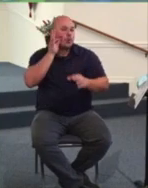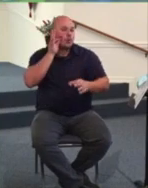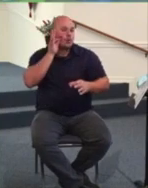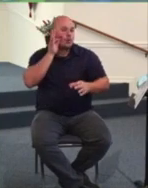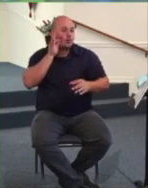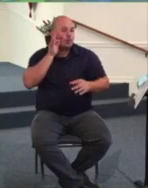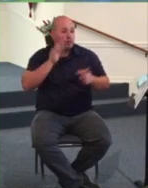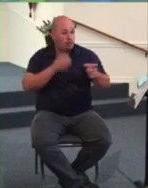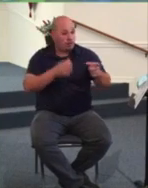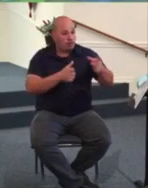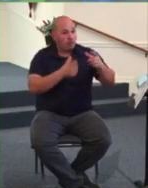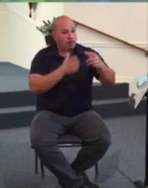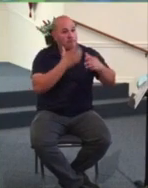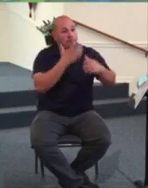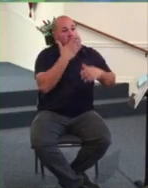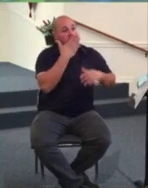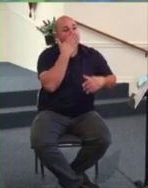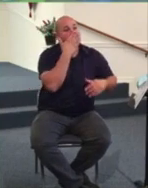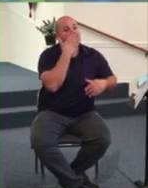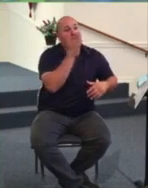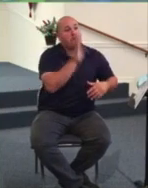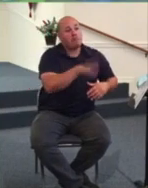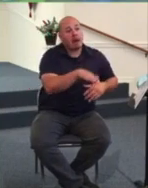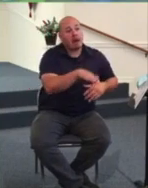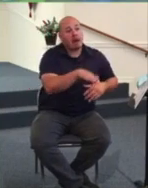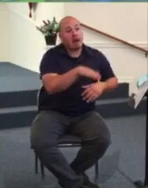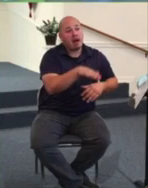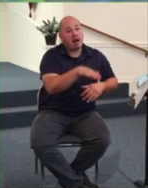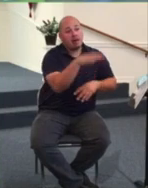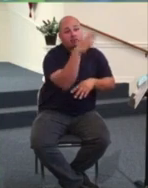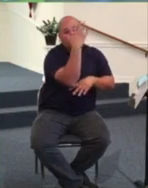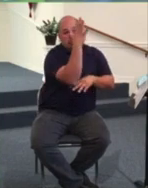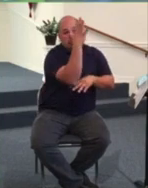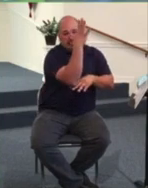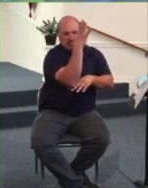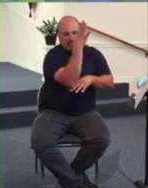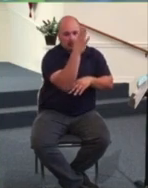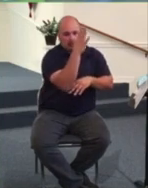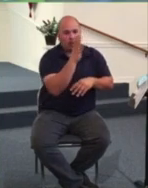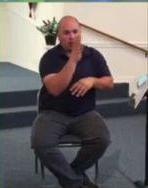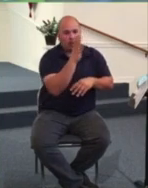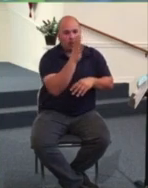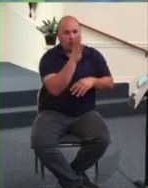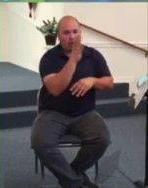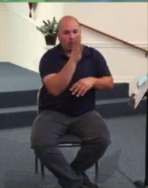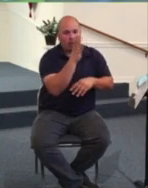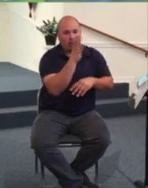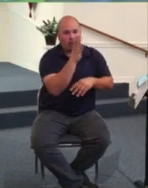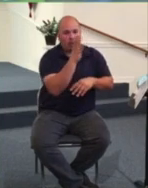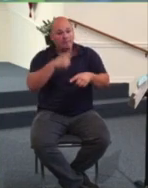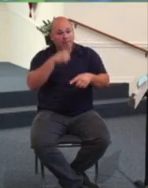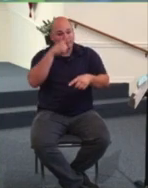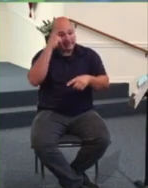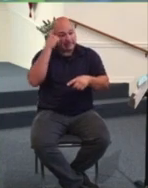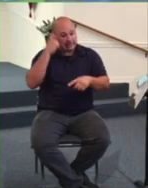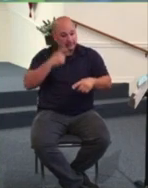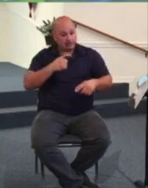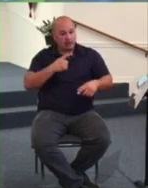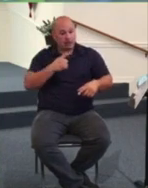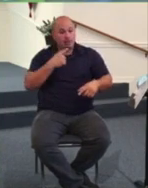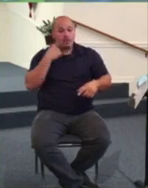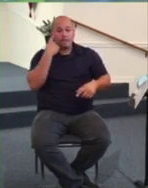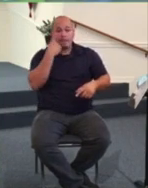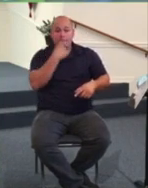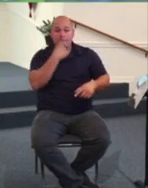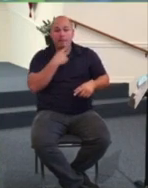person bears bad fruit in their life through the things they do and through the words that come out of their mouth, because the mouth speaks what is in the heart.